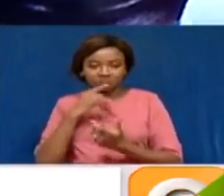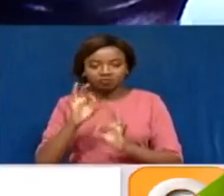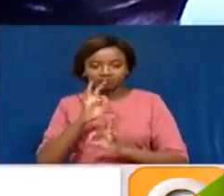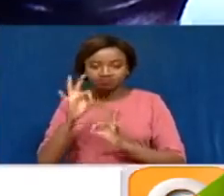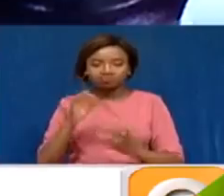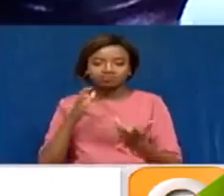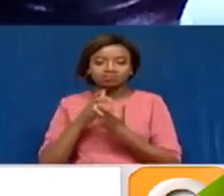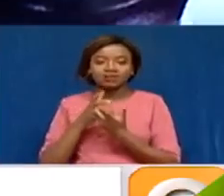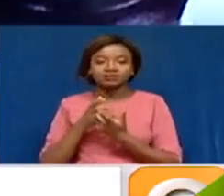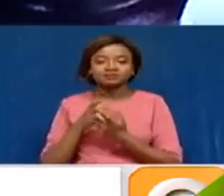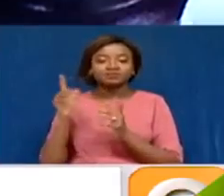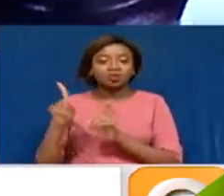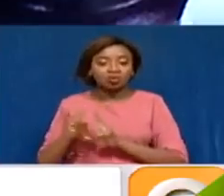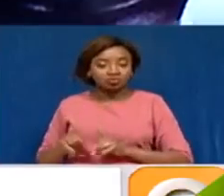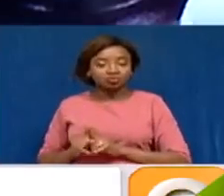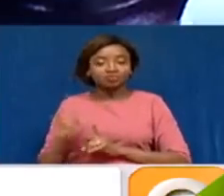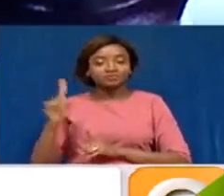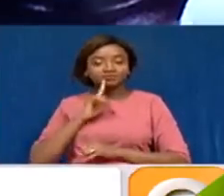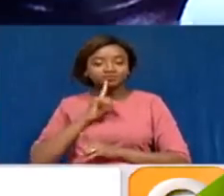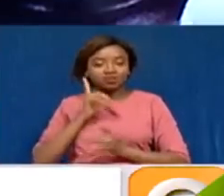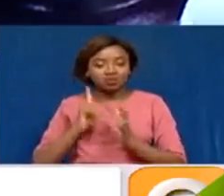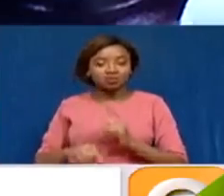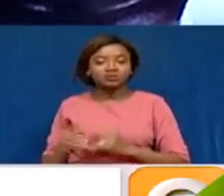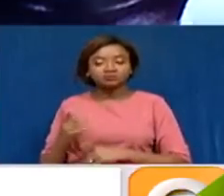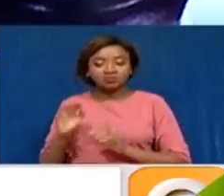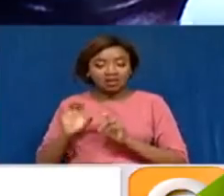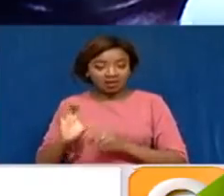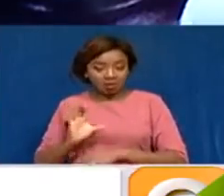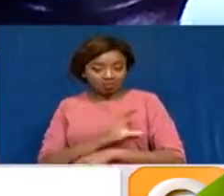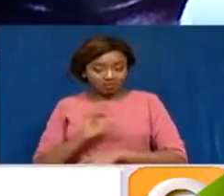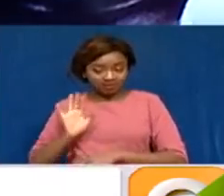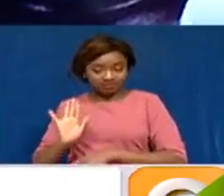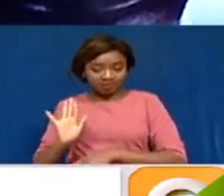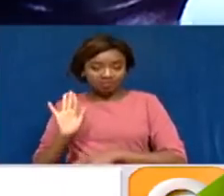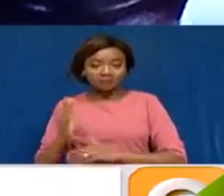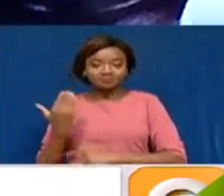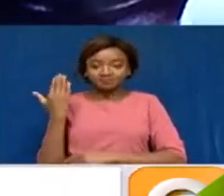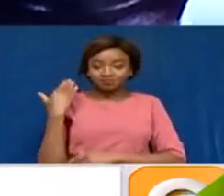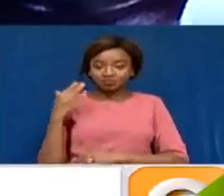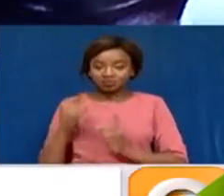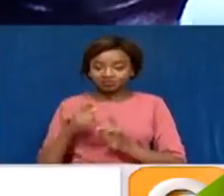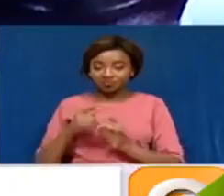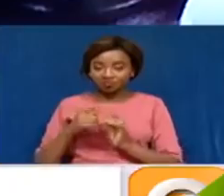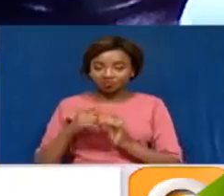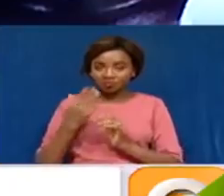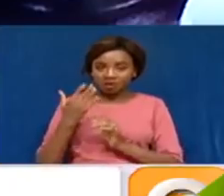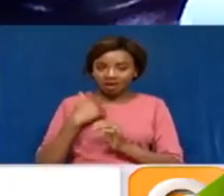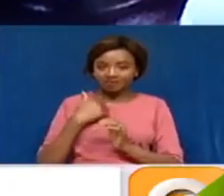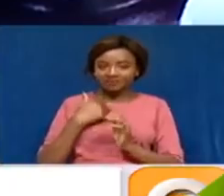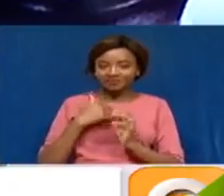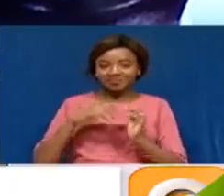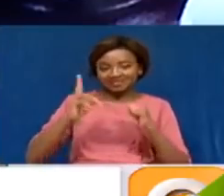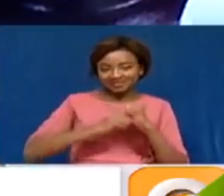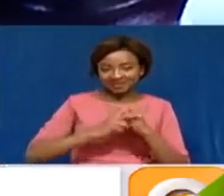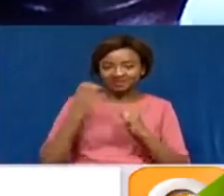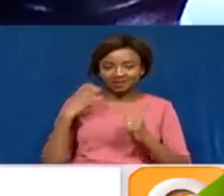selection panel to Wiper leader Kalonzo Musyoka. The panel, which revised its initial shortlist from